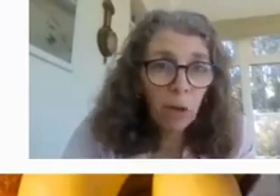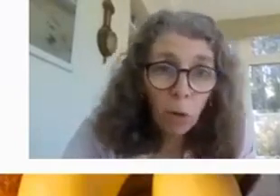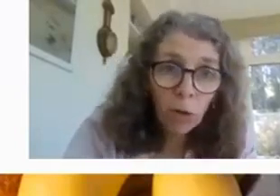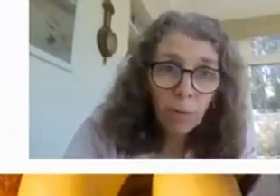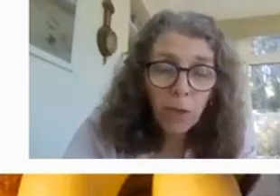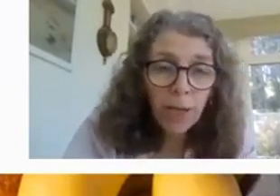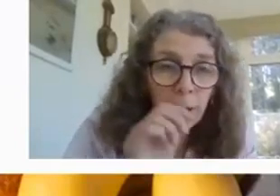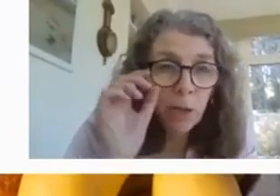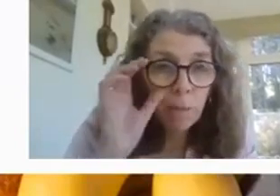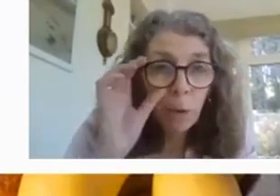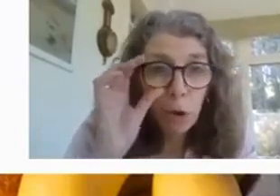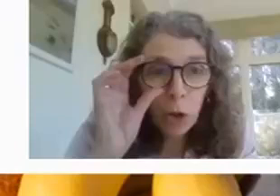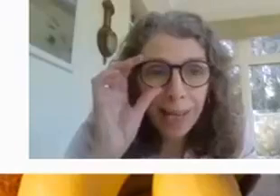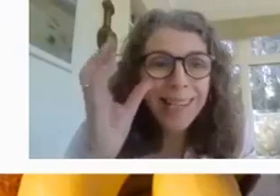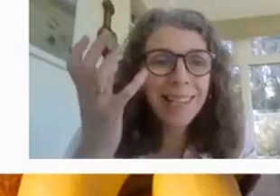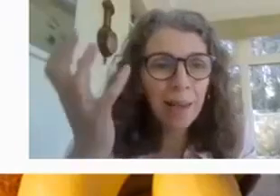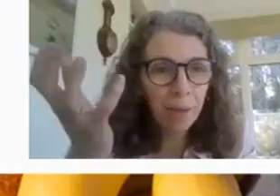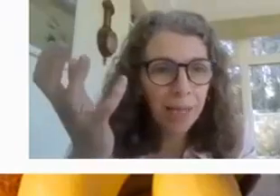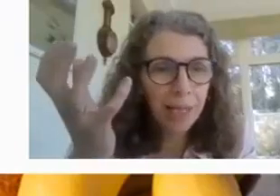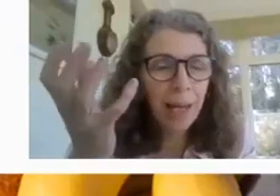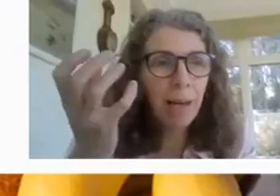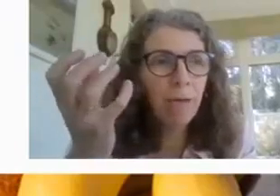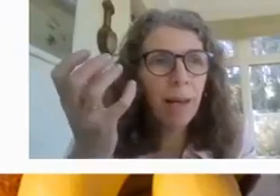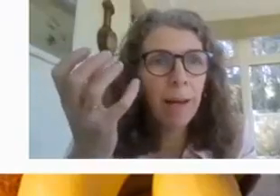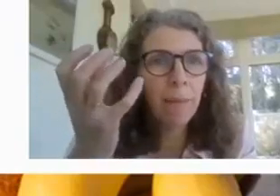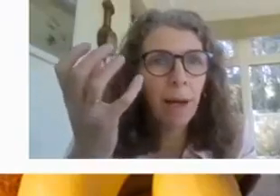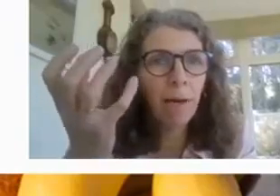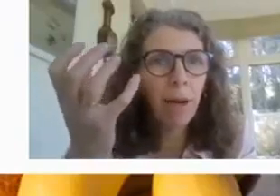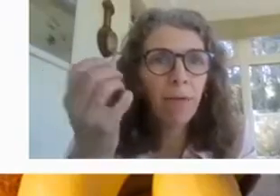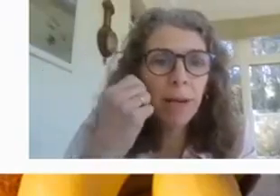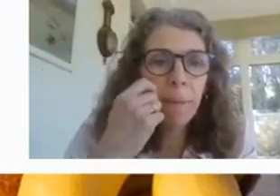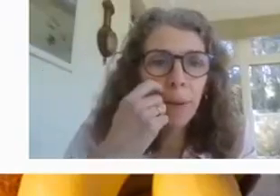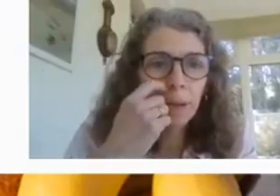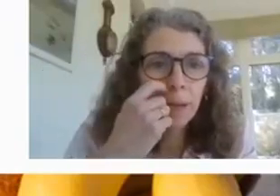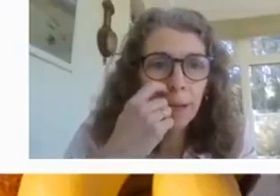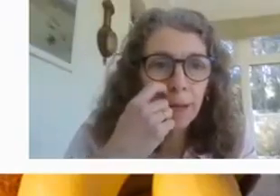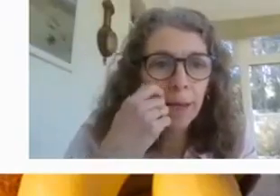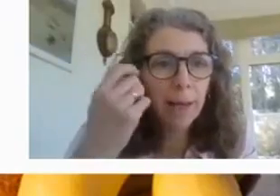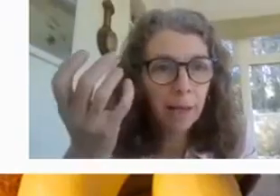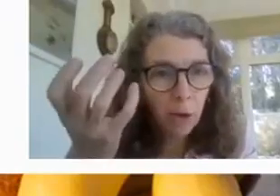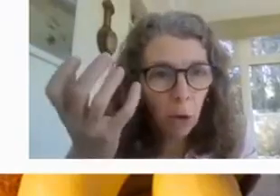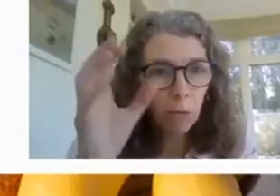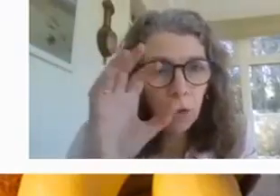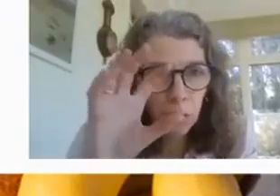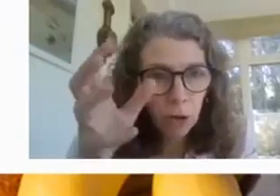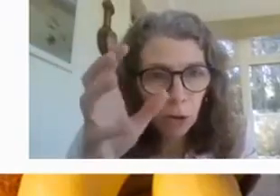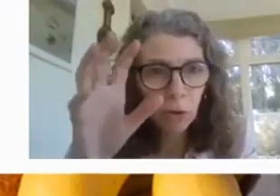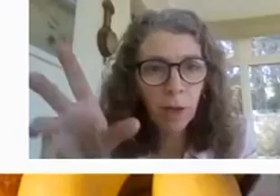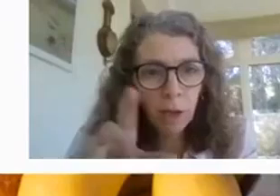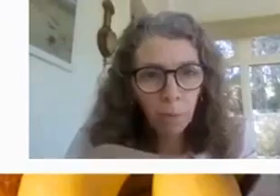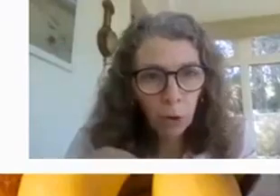the bowel, the colon in particular, to push against something, to have a fairly bulky,